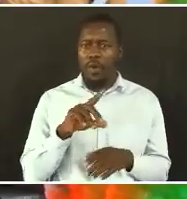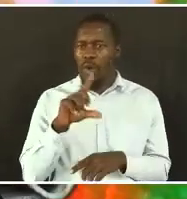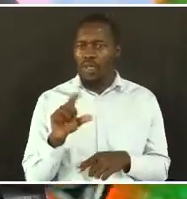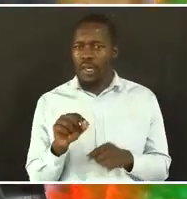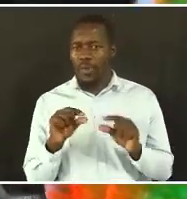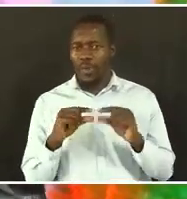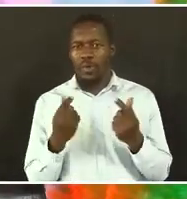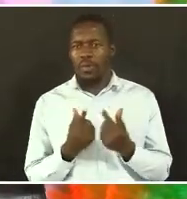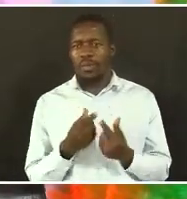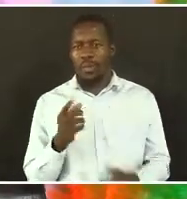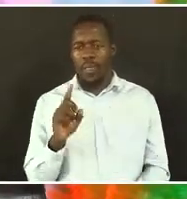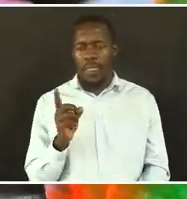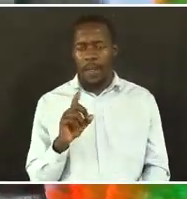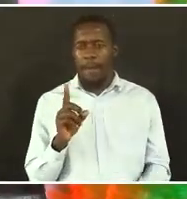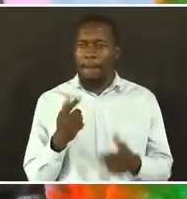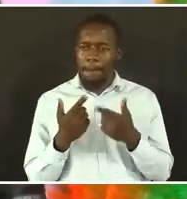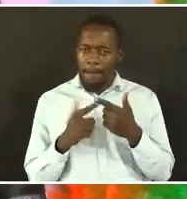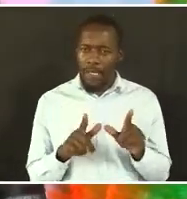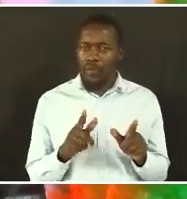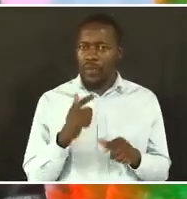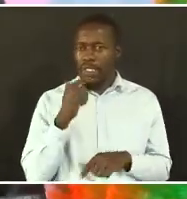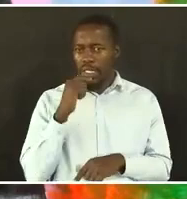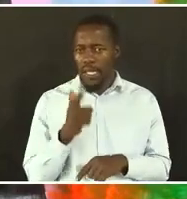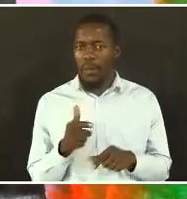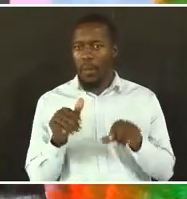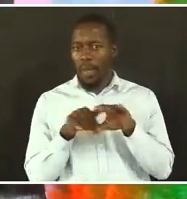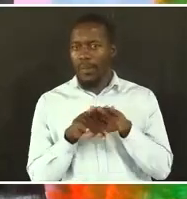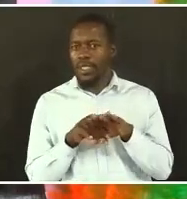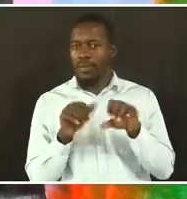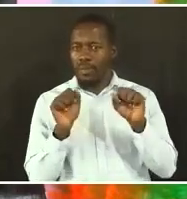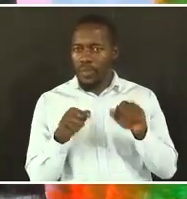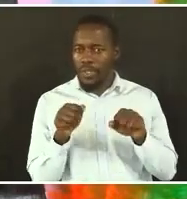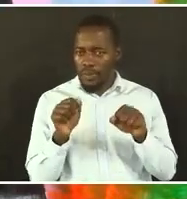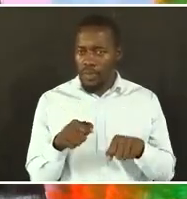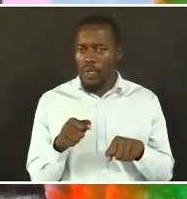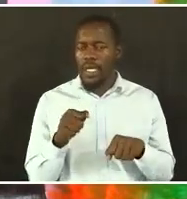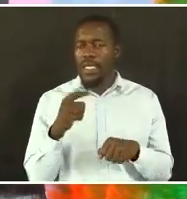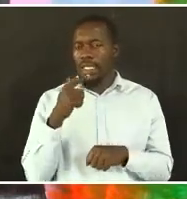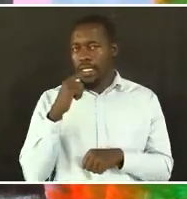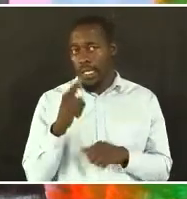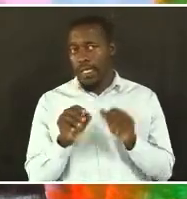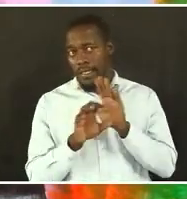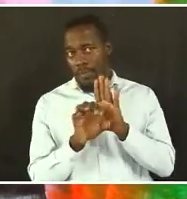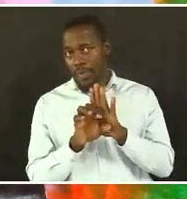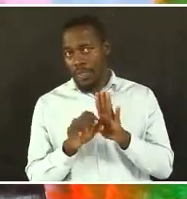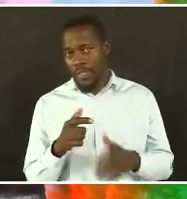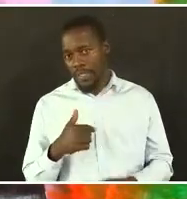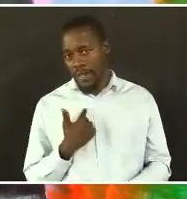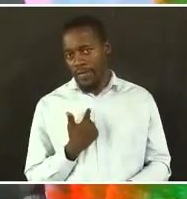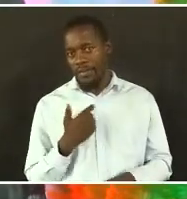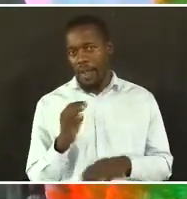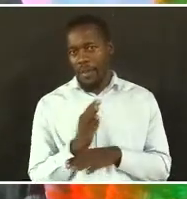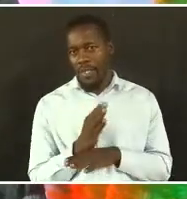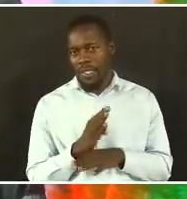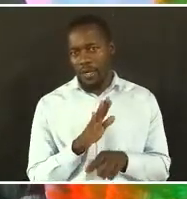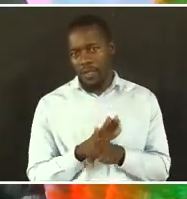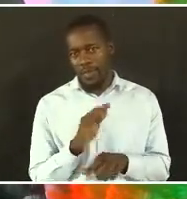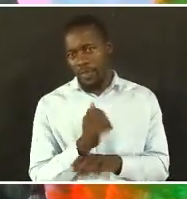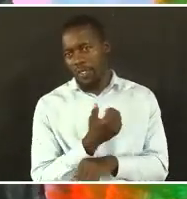saying, members can be able to say, if I don't have the time to come and go with you to the